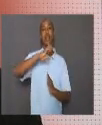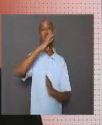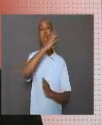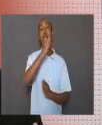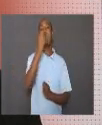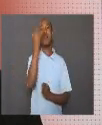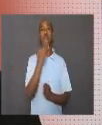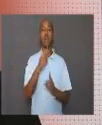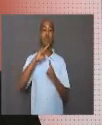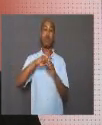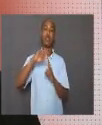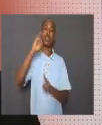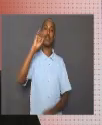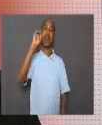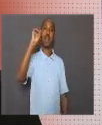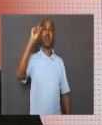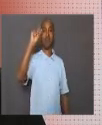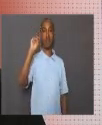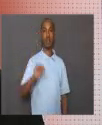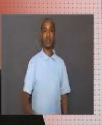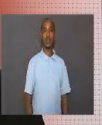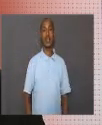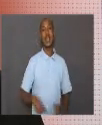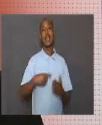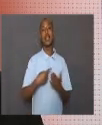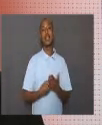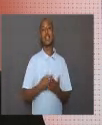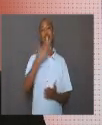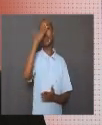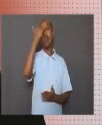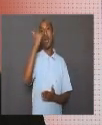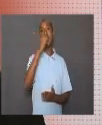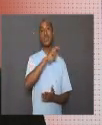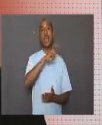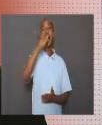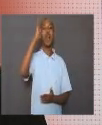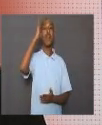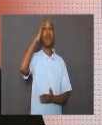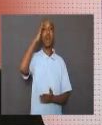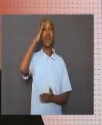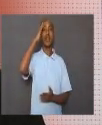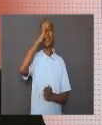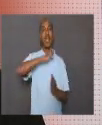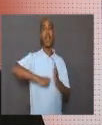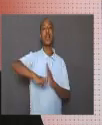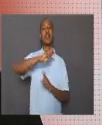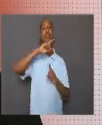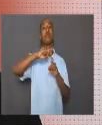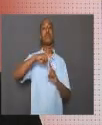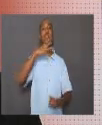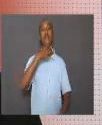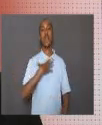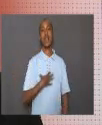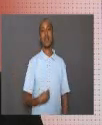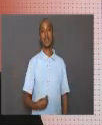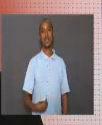form positive ions. This is why they are known as electropositive